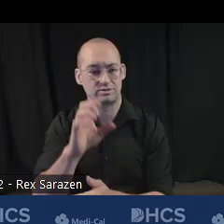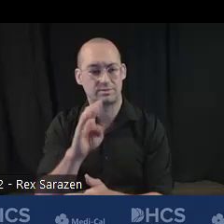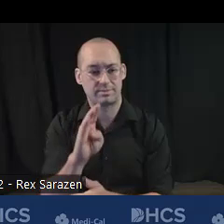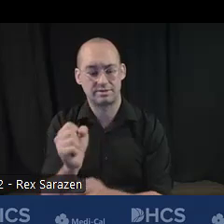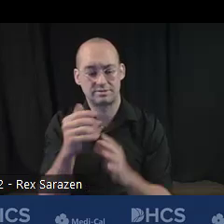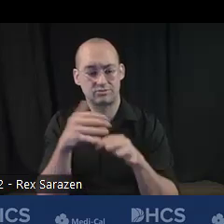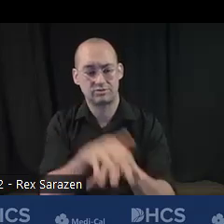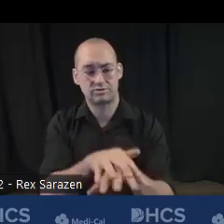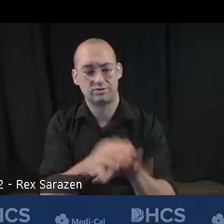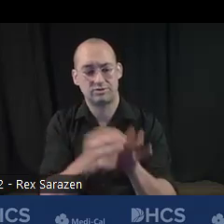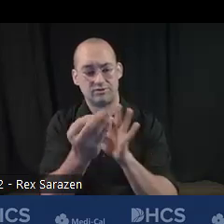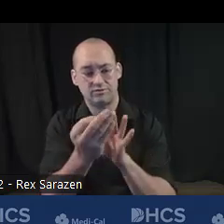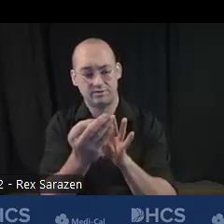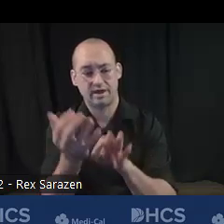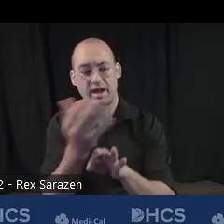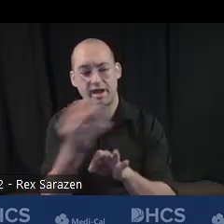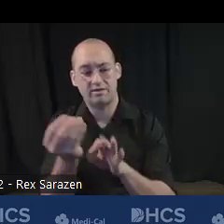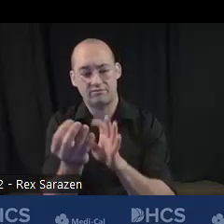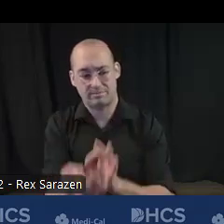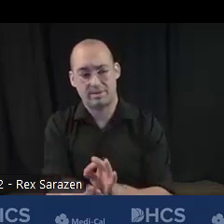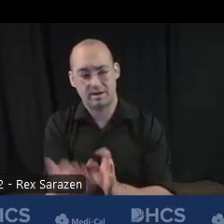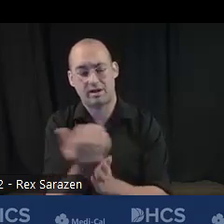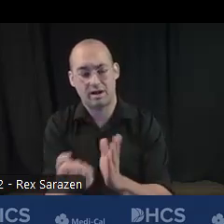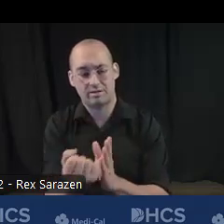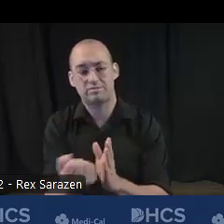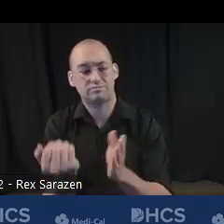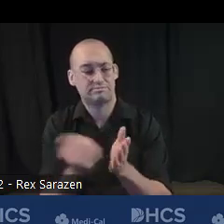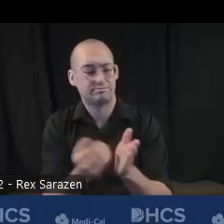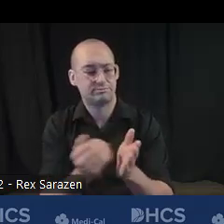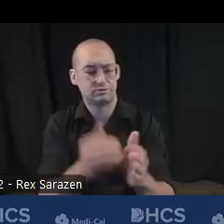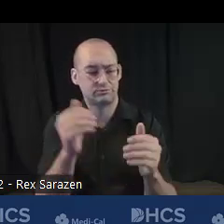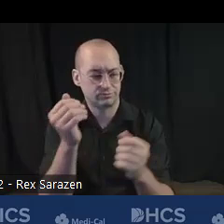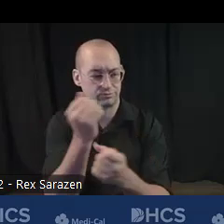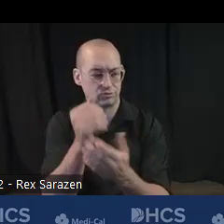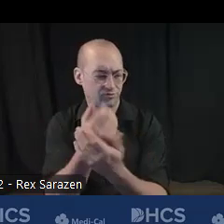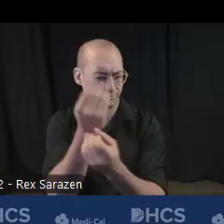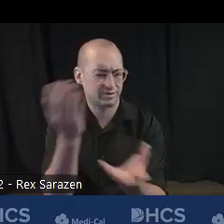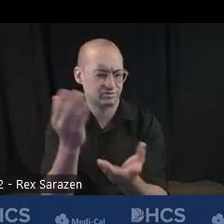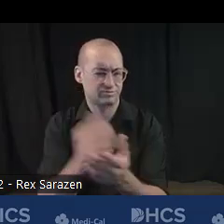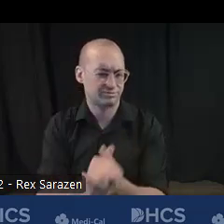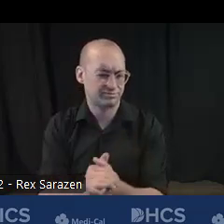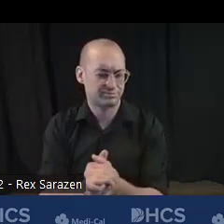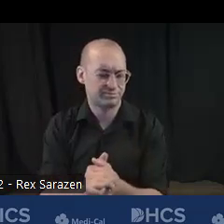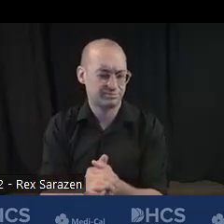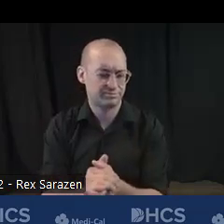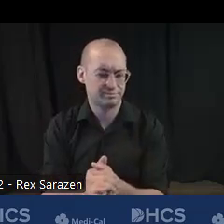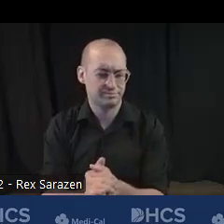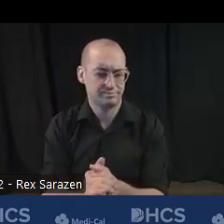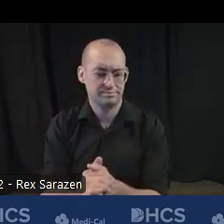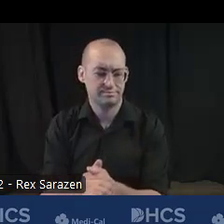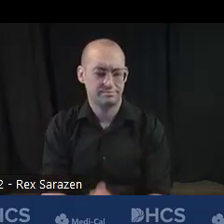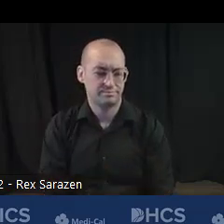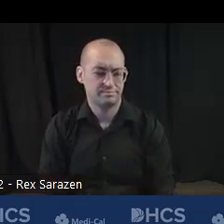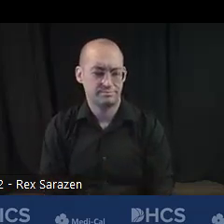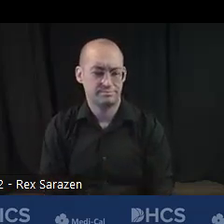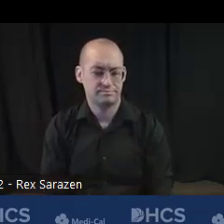as feedback that we receive in the regular updates that we provide in stakeholder forums like the DACLAC committee. And I just